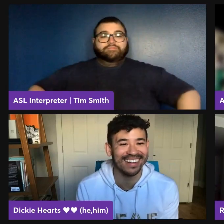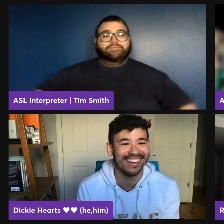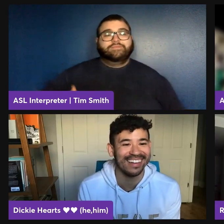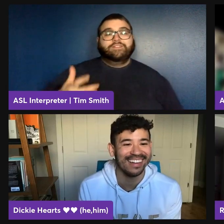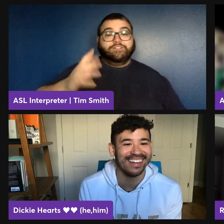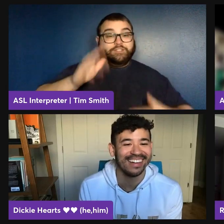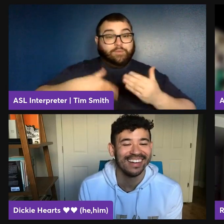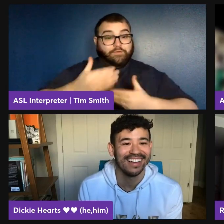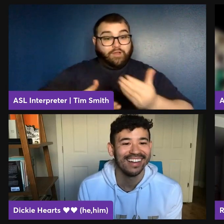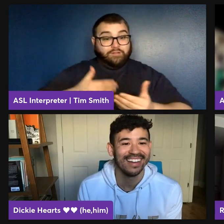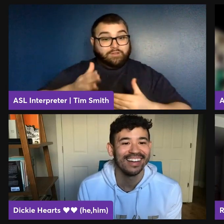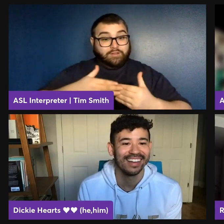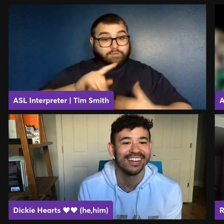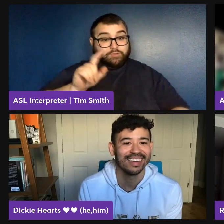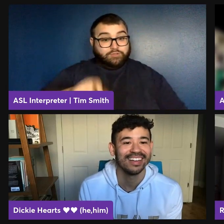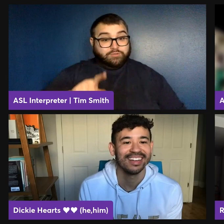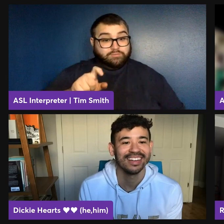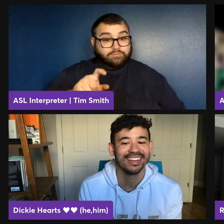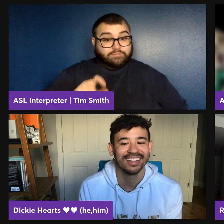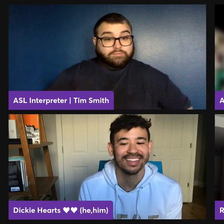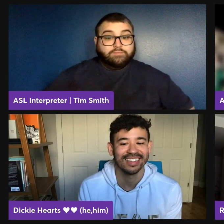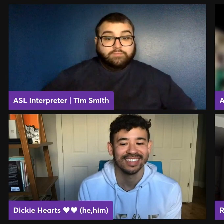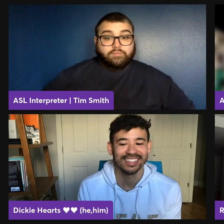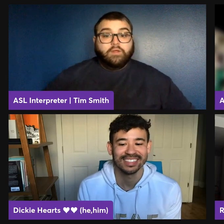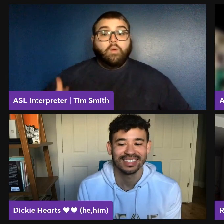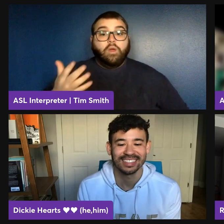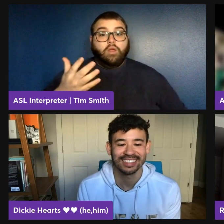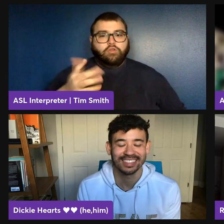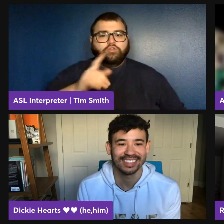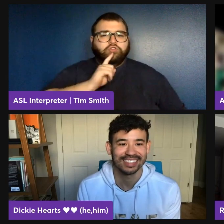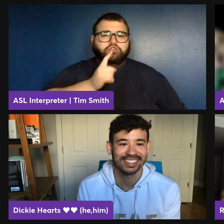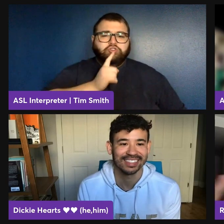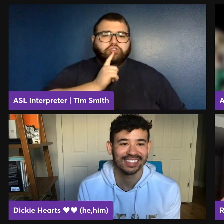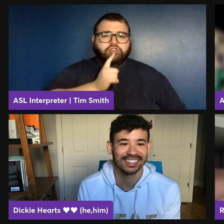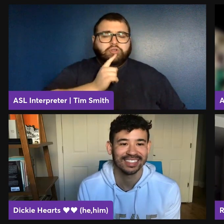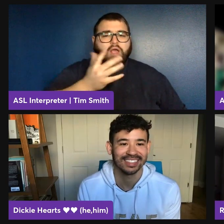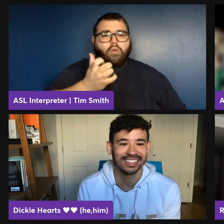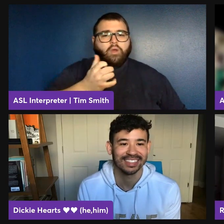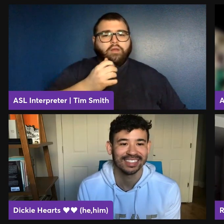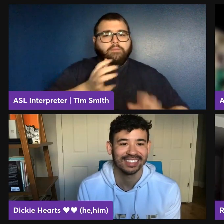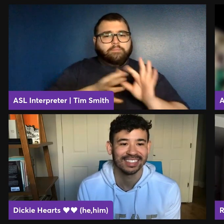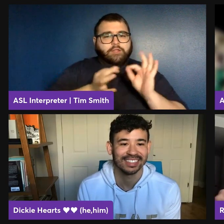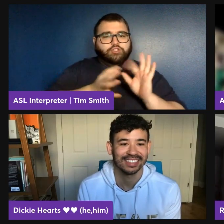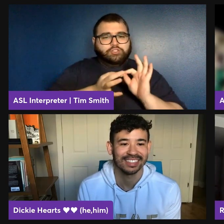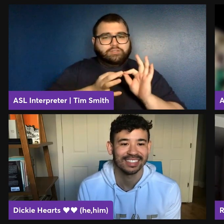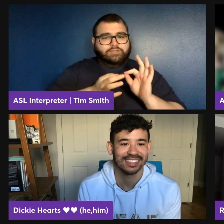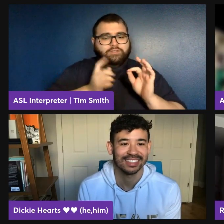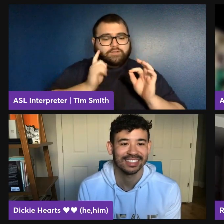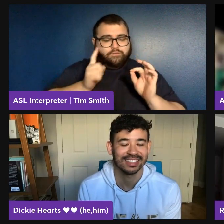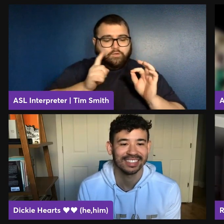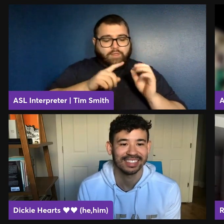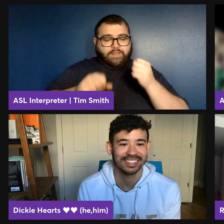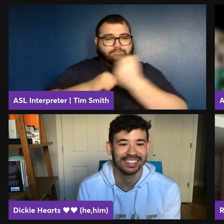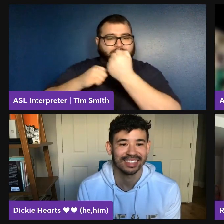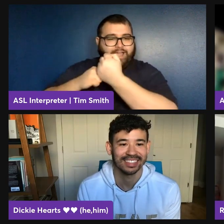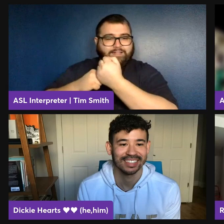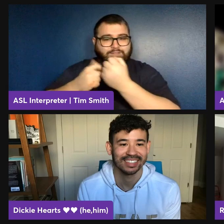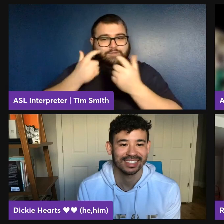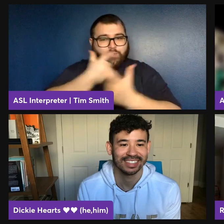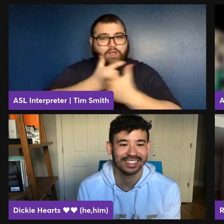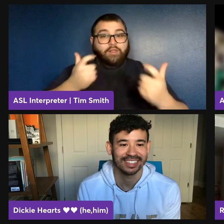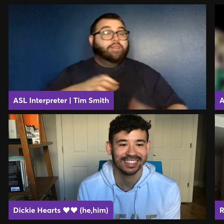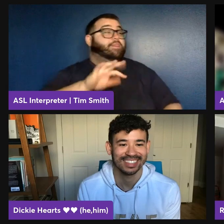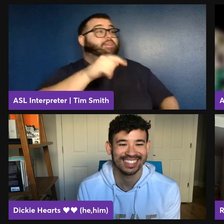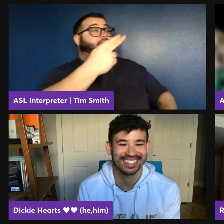shall we move on to the next question? Well, I wanted, sure. I just wanted to mention for the fans. The